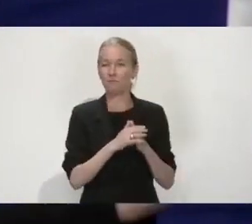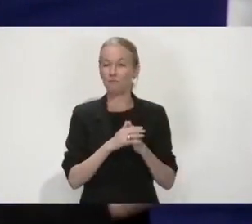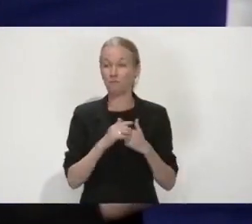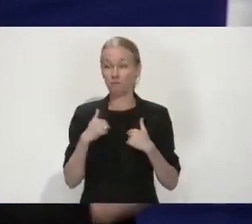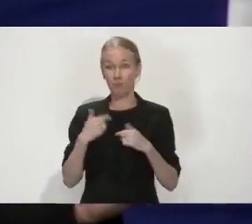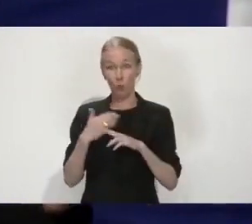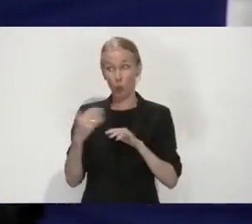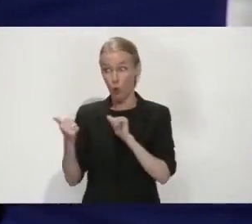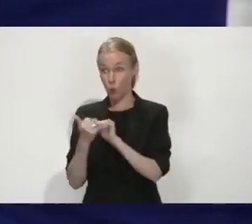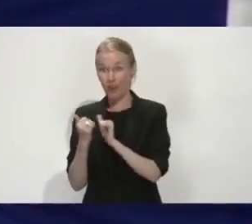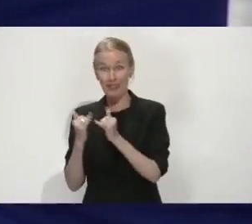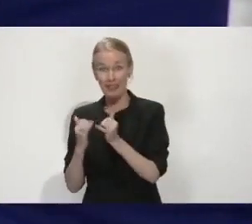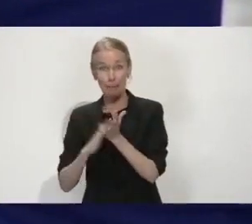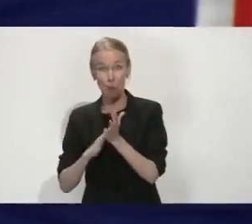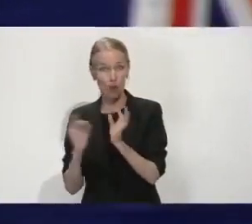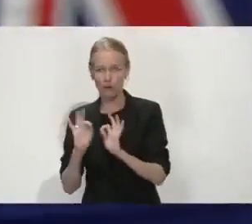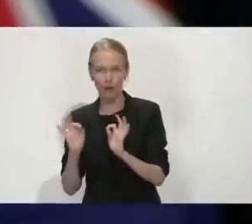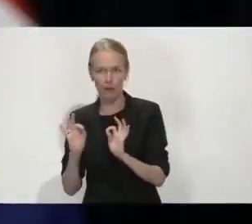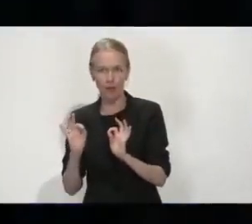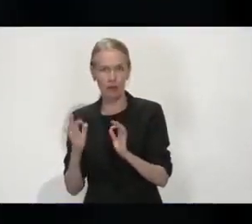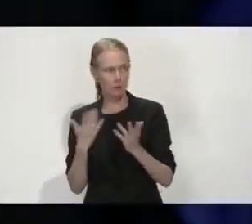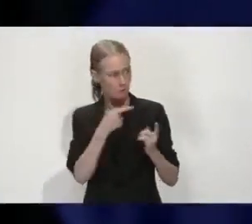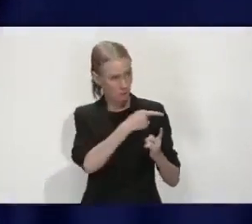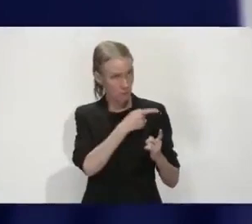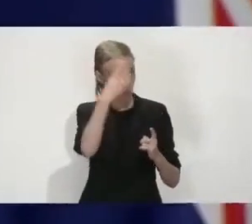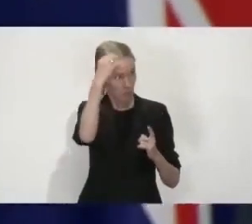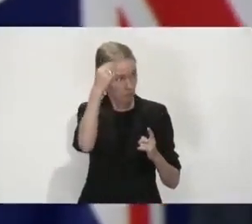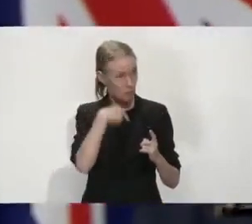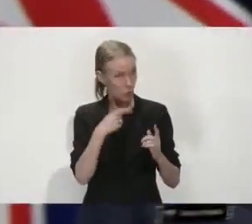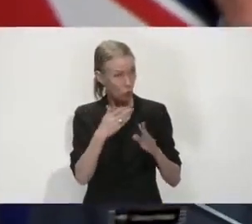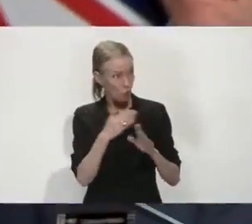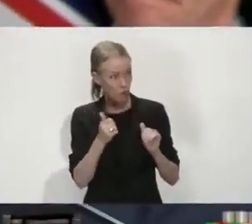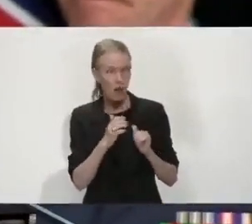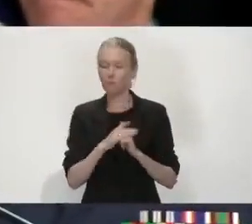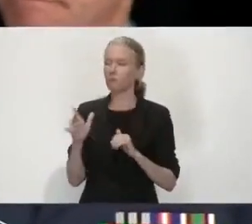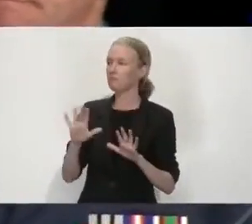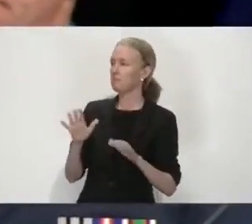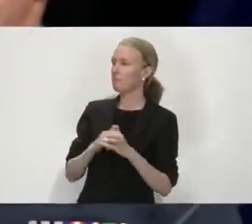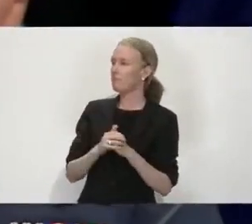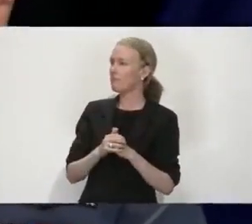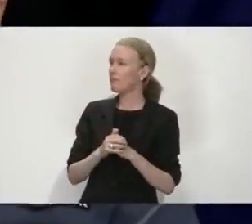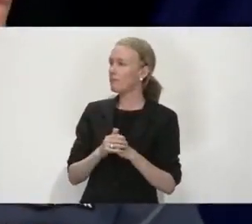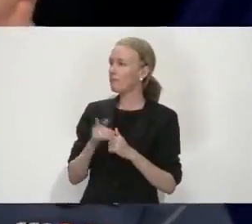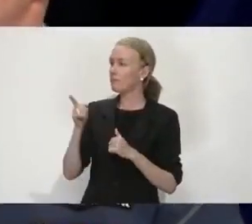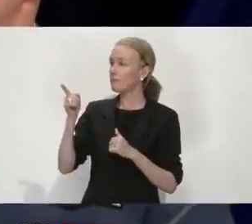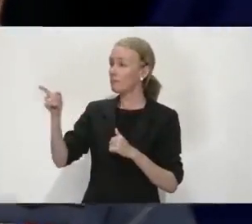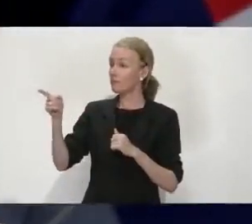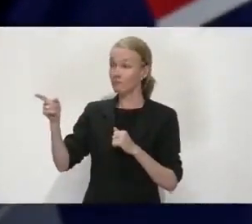know you've been quite connected to that. If you have anything to add, okay, yeah. And MIQ going to start?